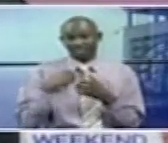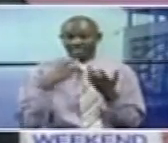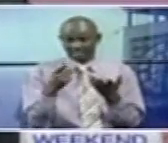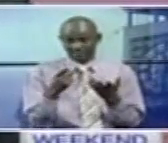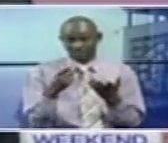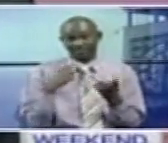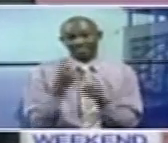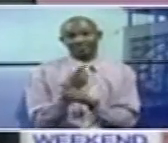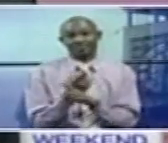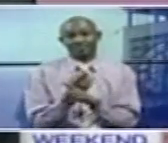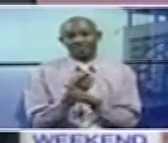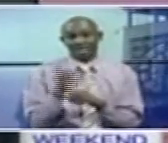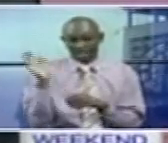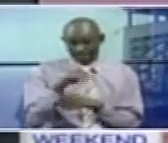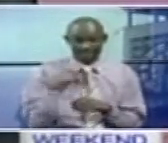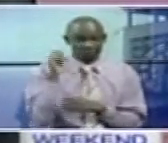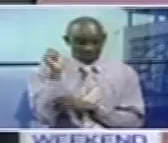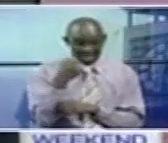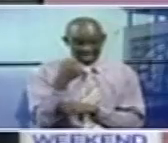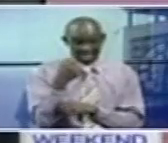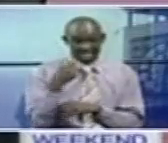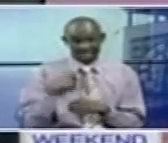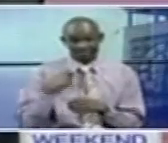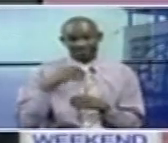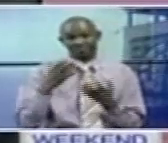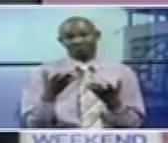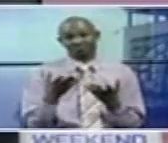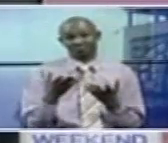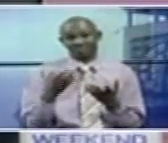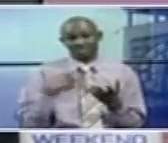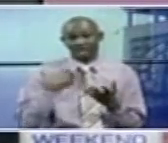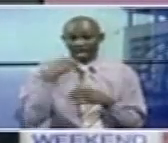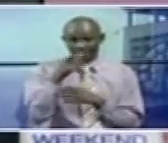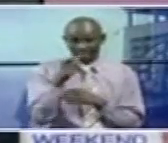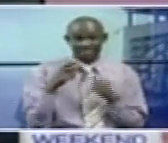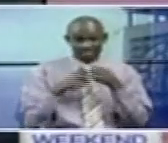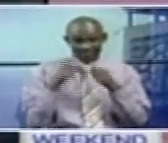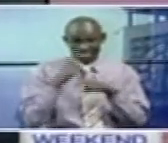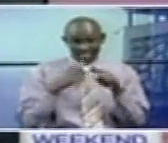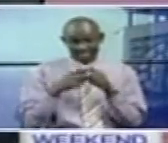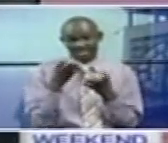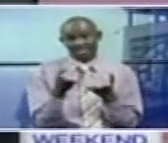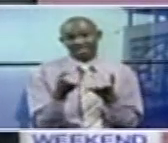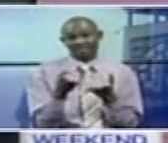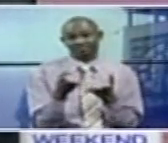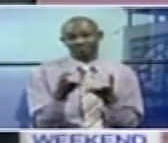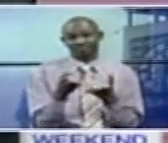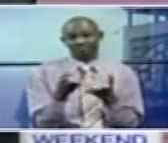straight Fs. And I came back to Kenya and did get clean. After a while, I'm 7 years and 4 months clean